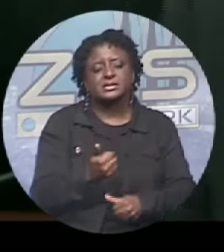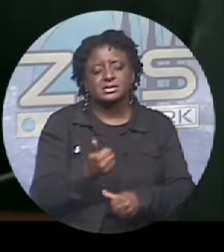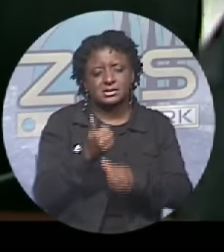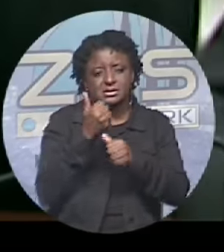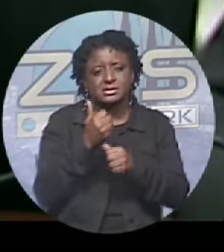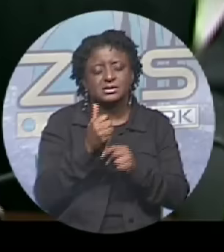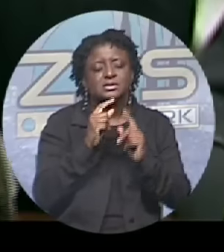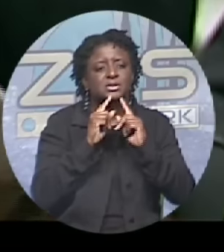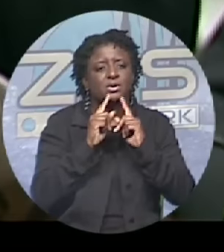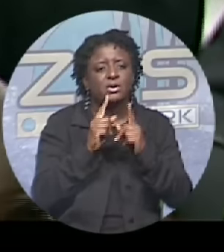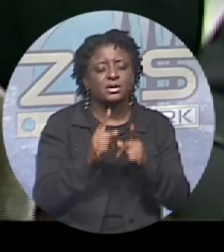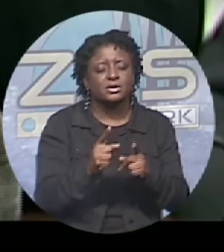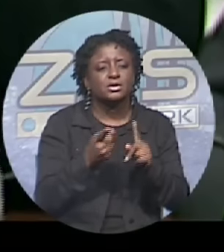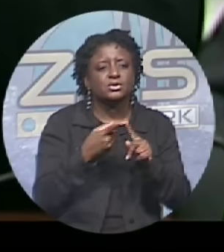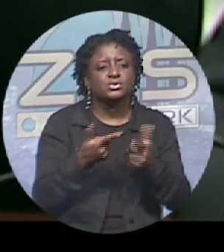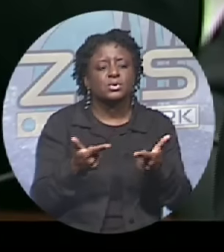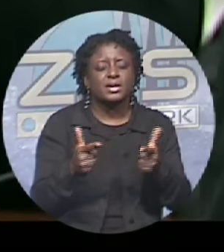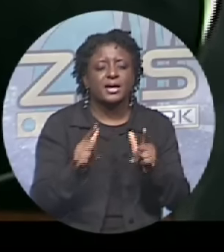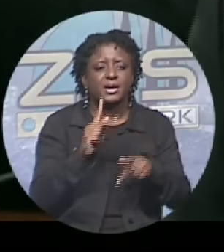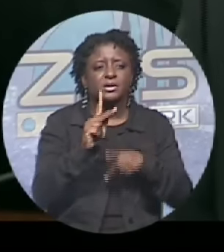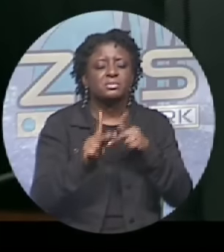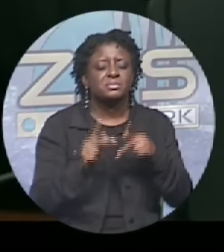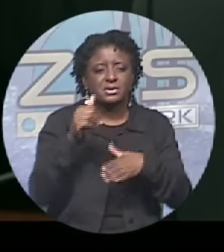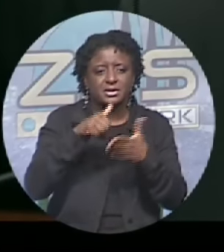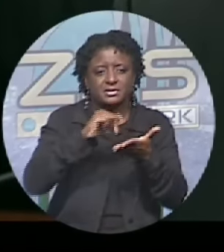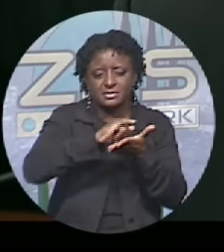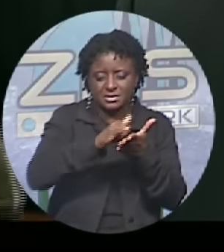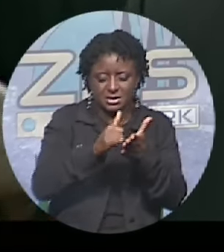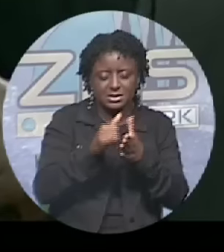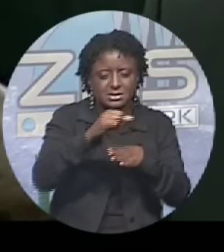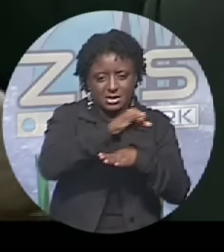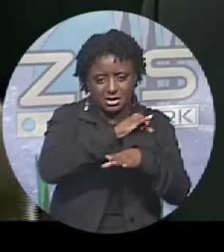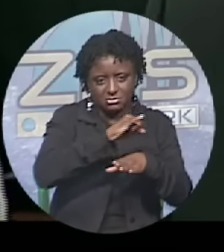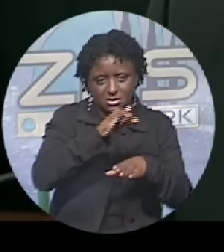Mr. Speaker, in these areas